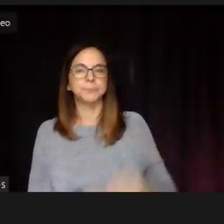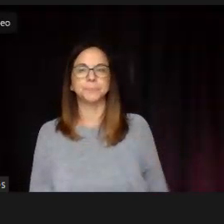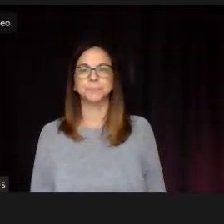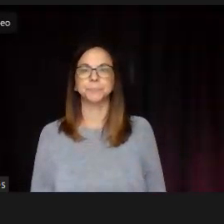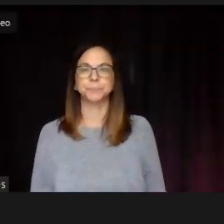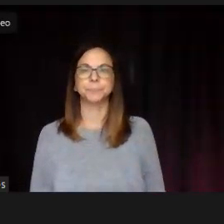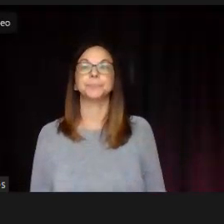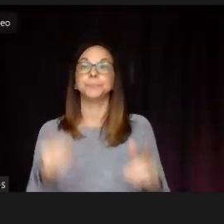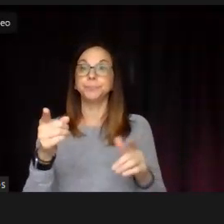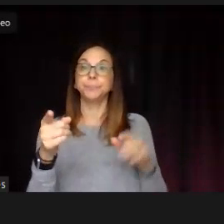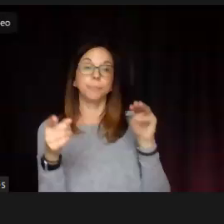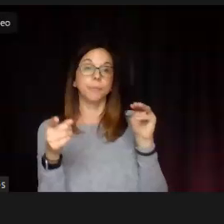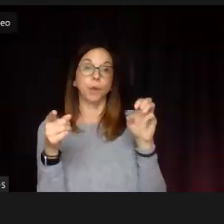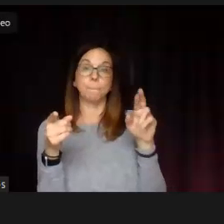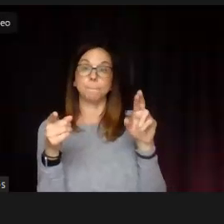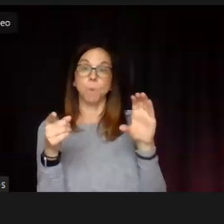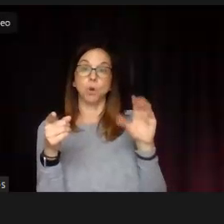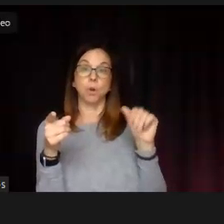So underneath this